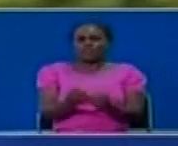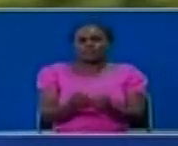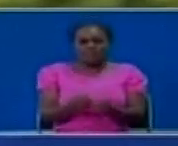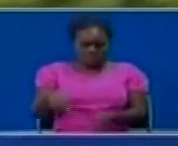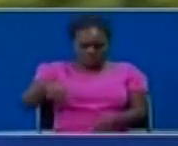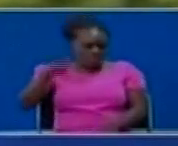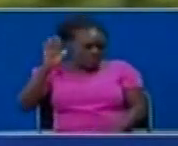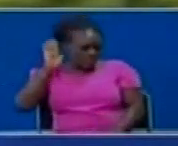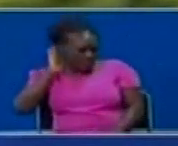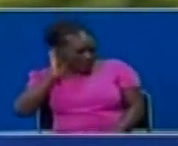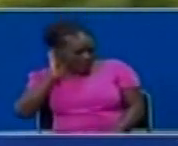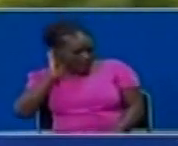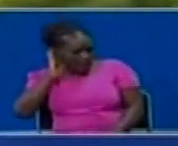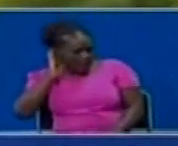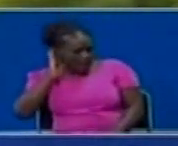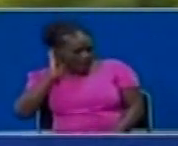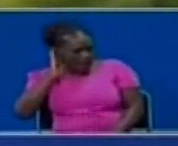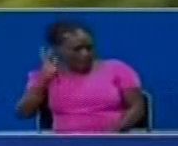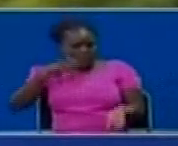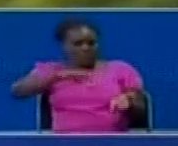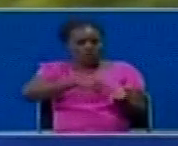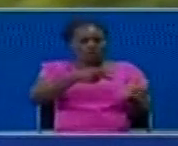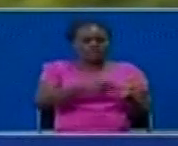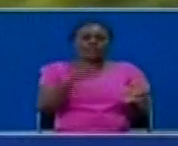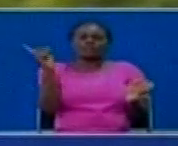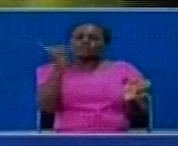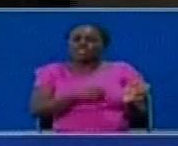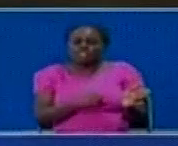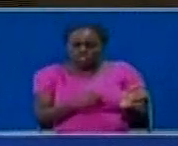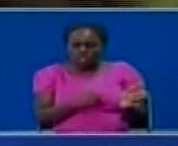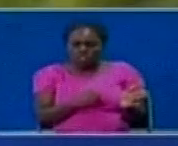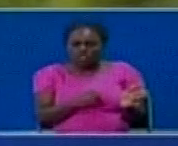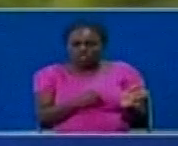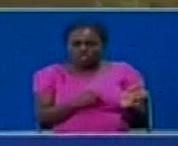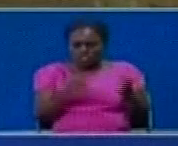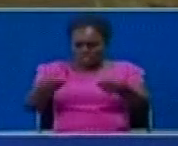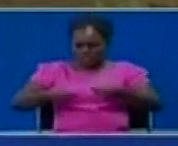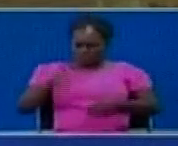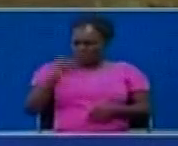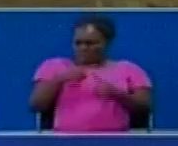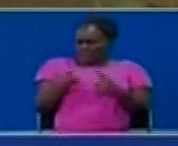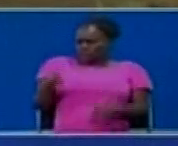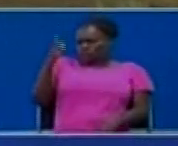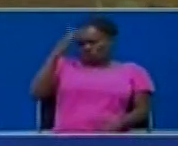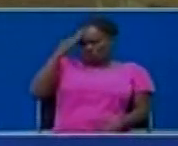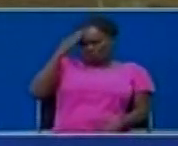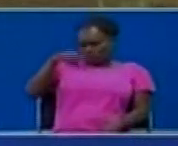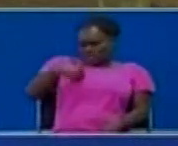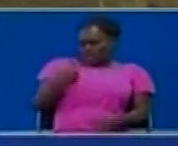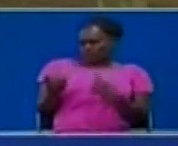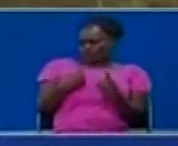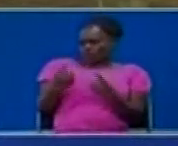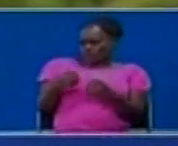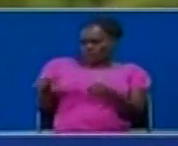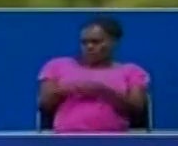Tuliambiwa mradi imekwisha malizika, tumesha pewa. Lakini unjue, mimi naongea juu ya